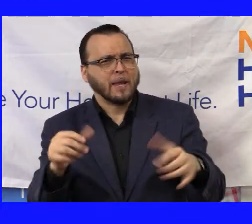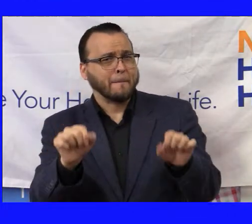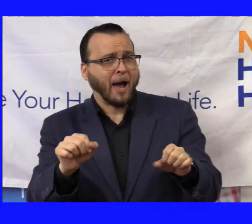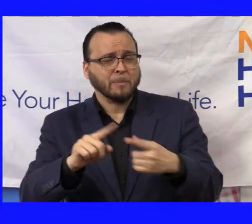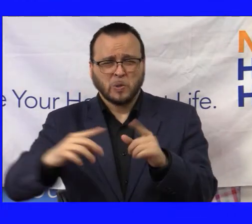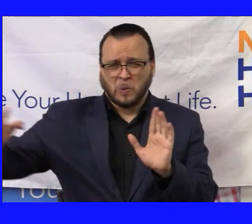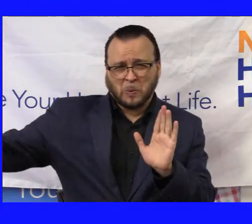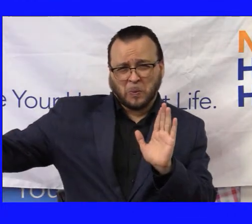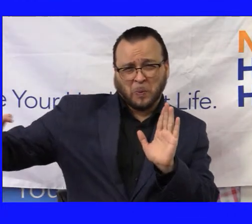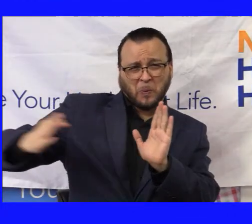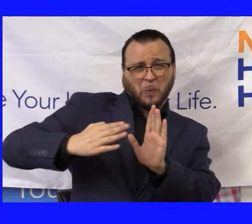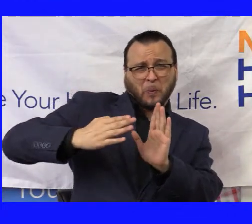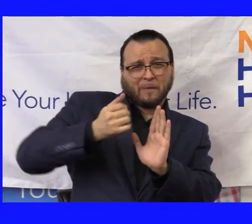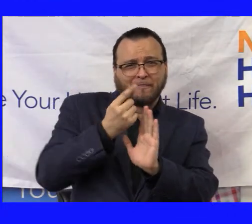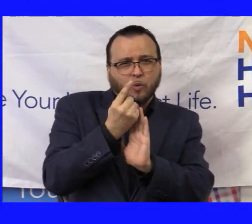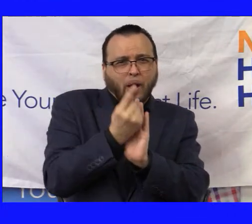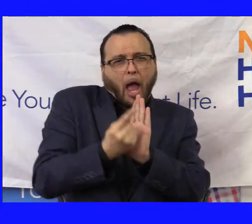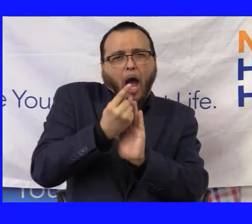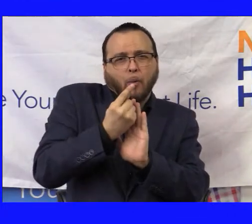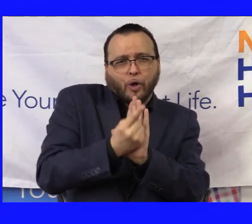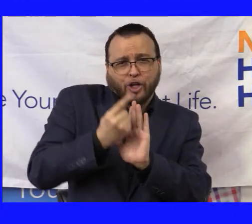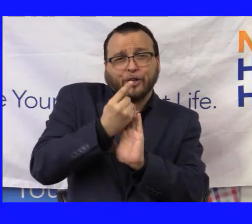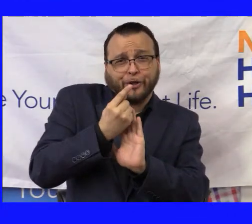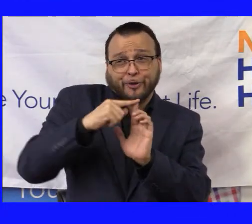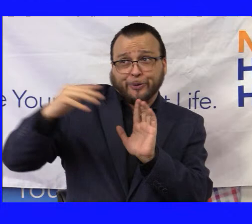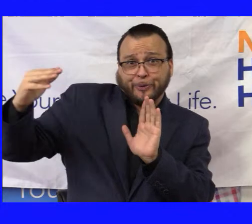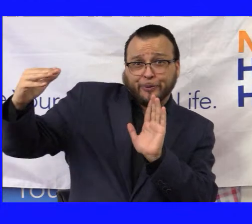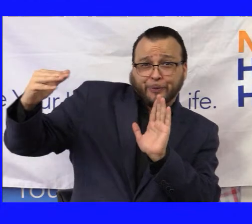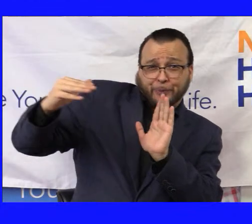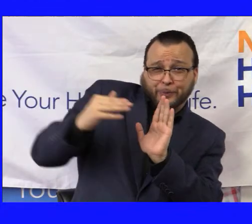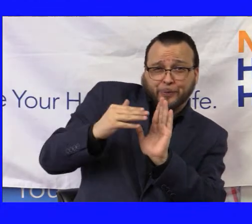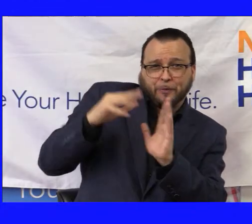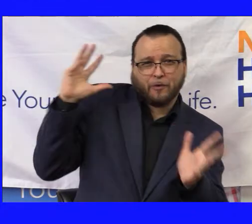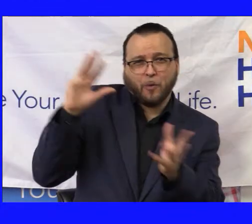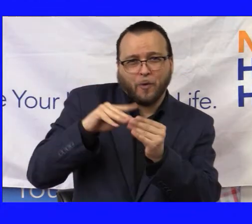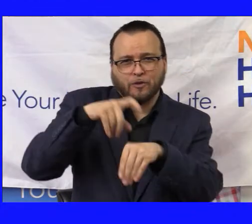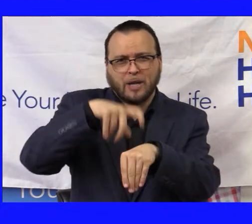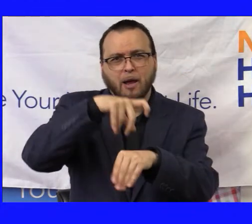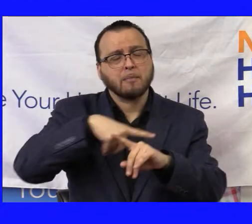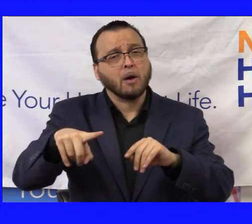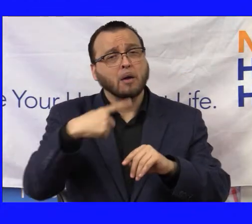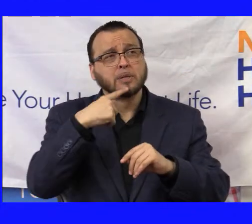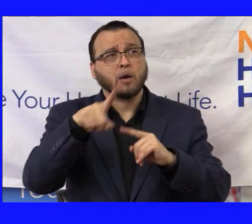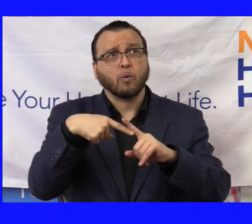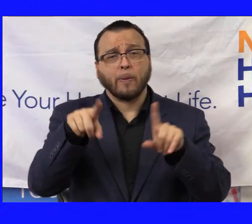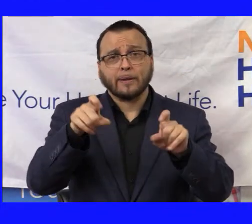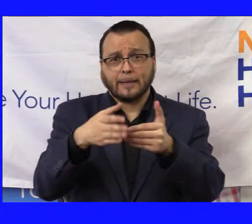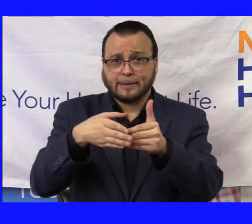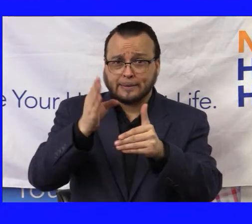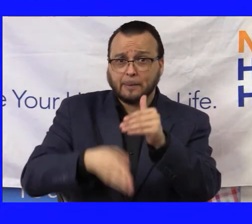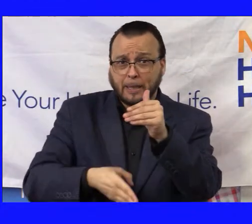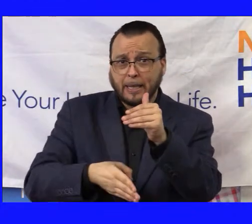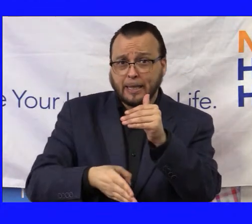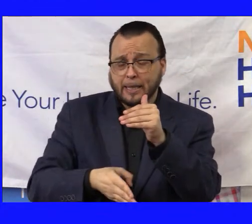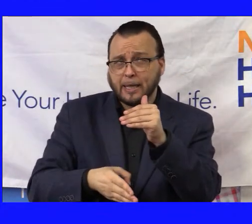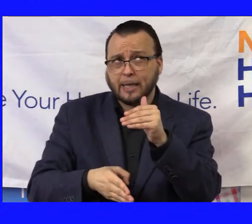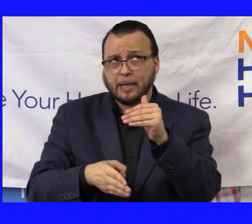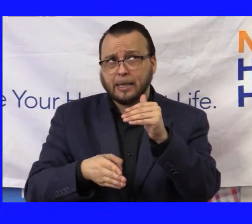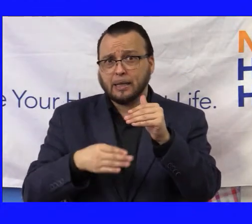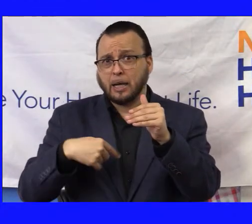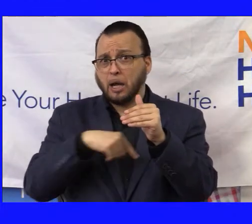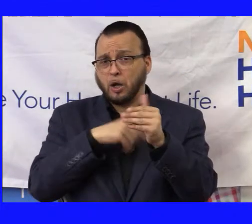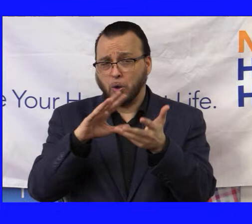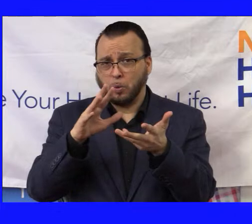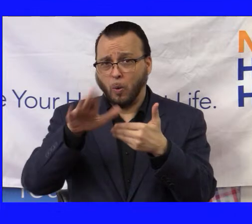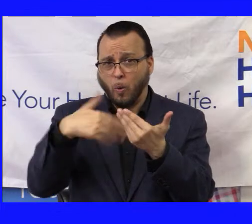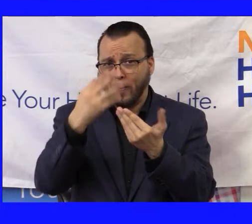to shave off hours in the overall turnaround time. But I would say by the time the testing is completed and we have